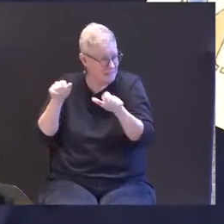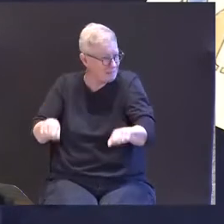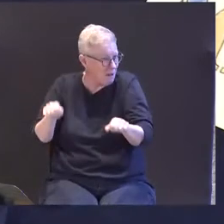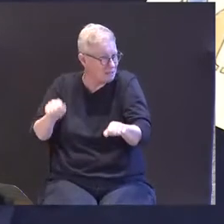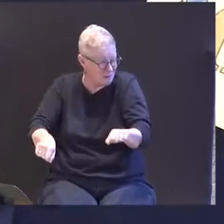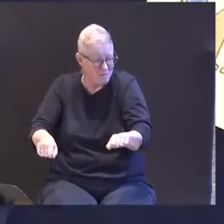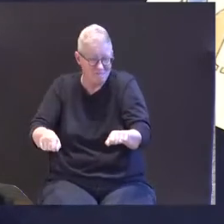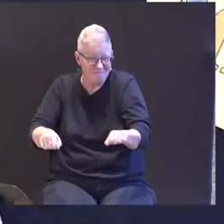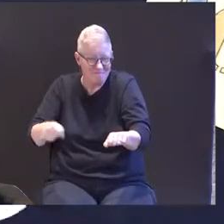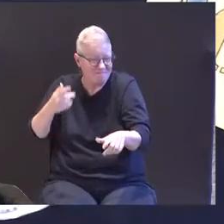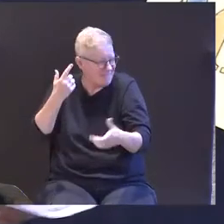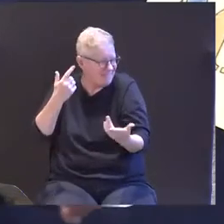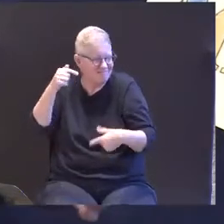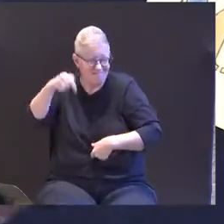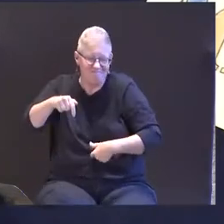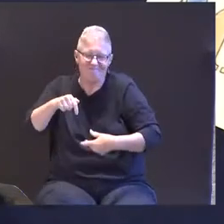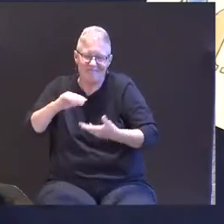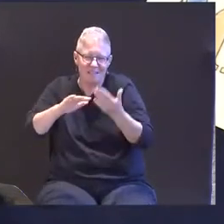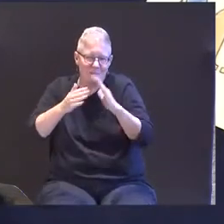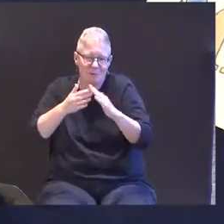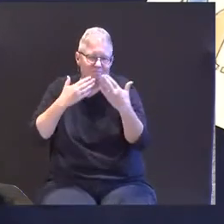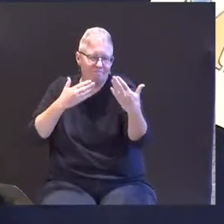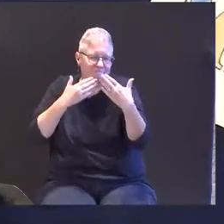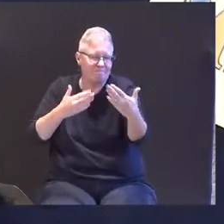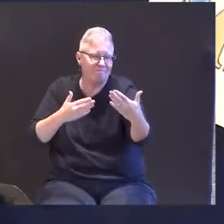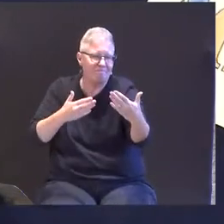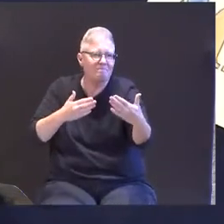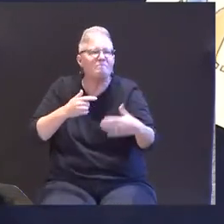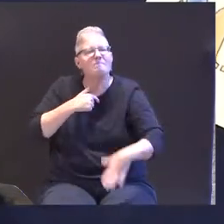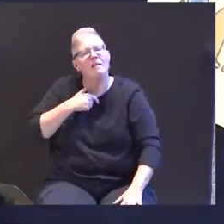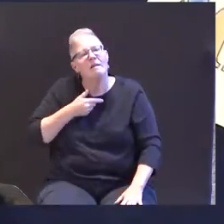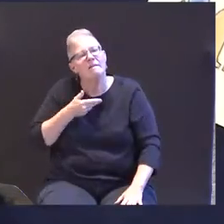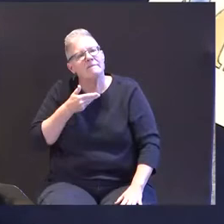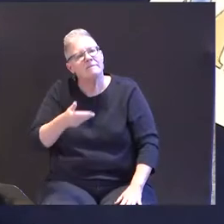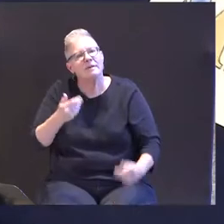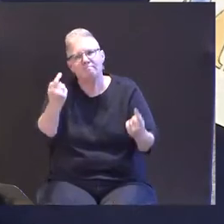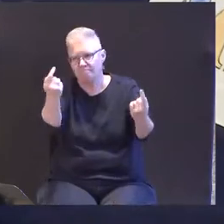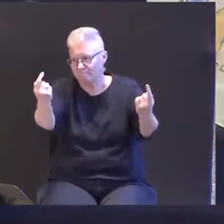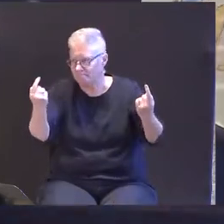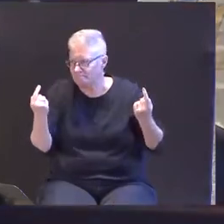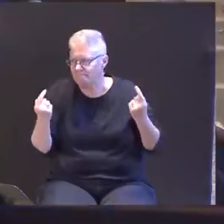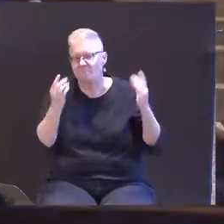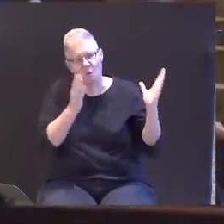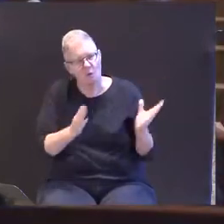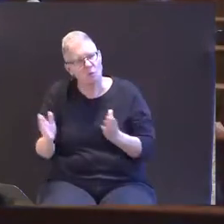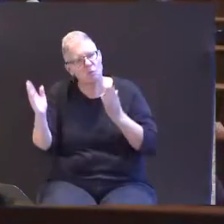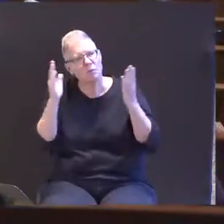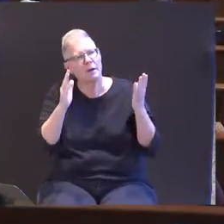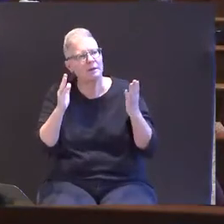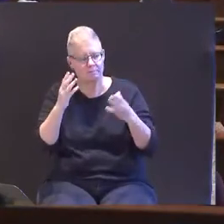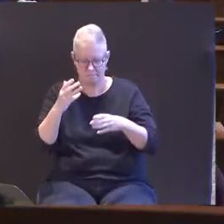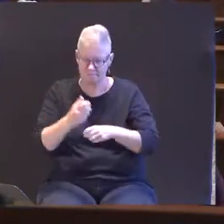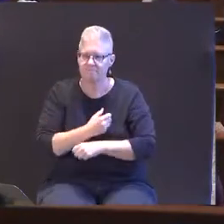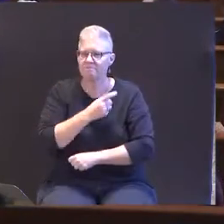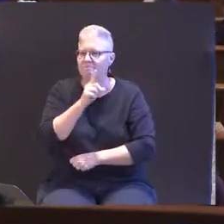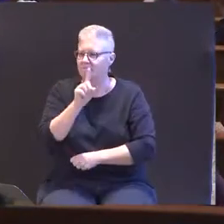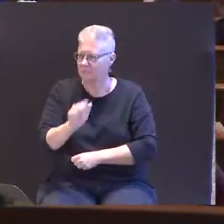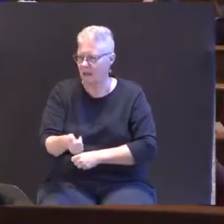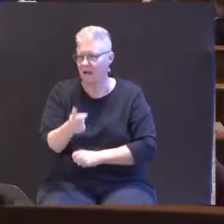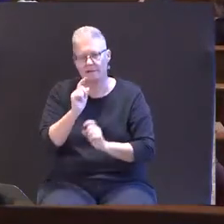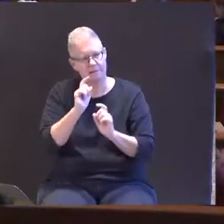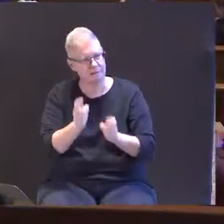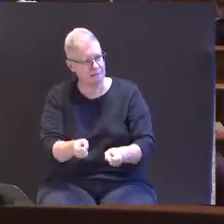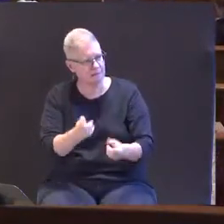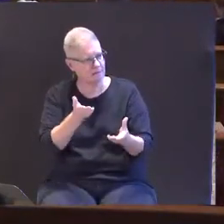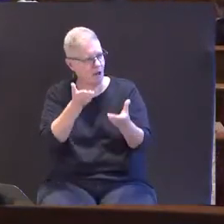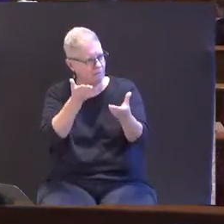So thank you. I'm going to invite our ushers to come forth as we prepare to receive our tithes and our gifts and our offerings. So by all means,